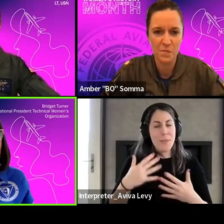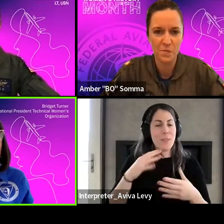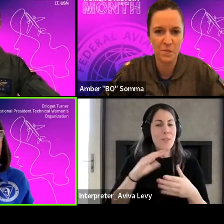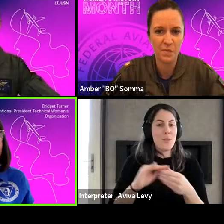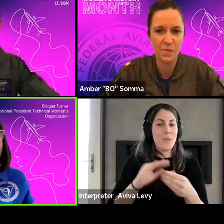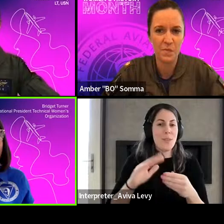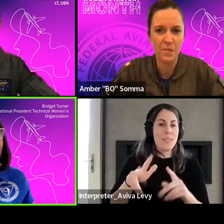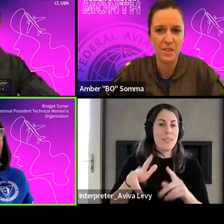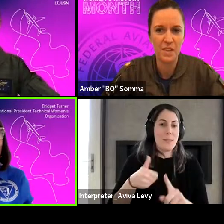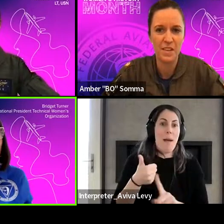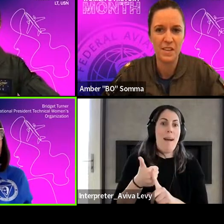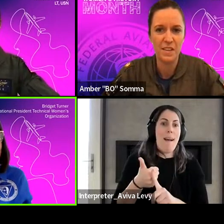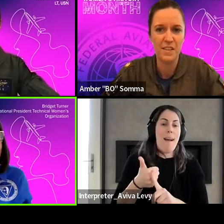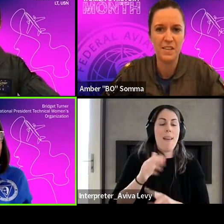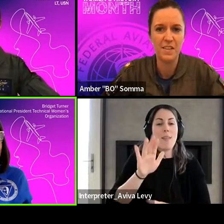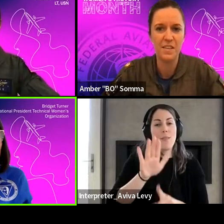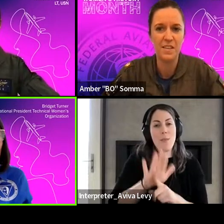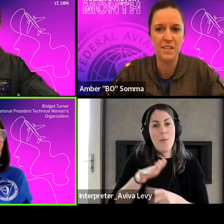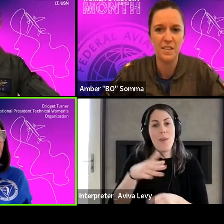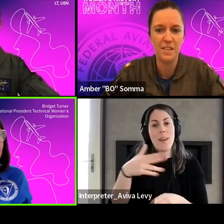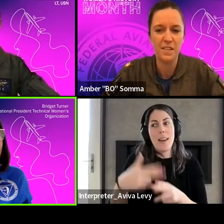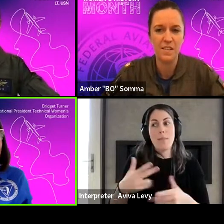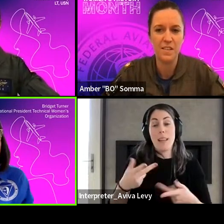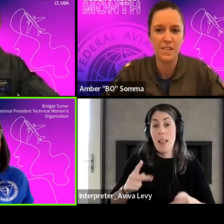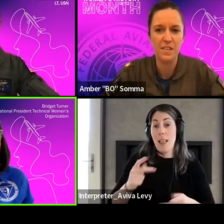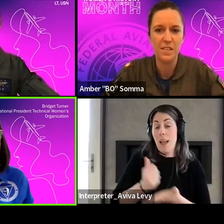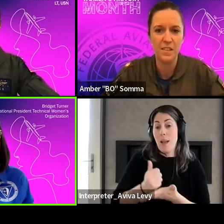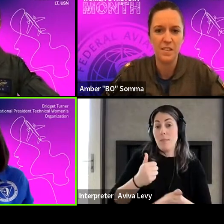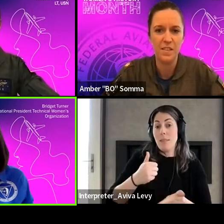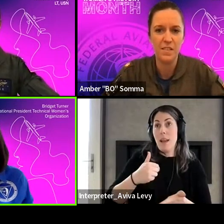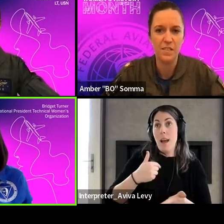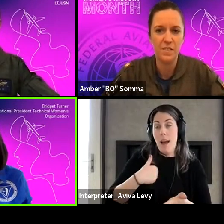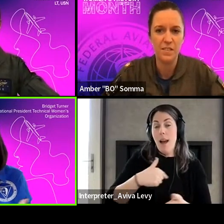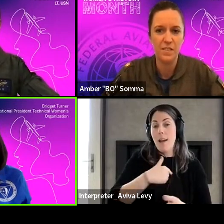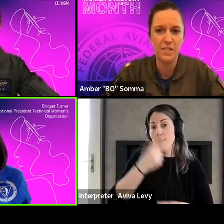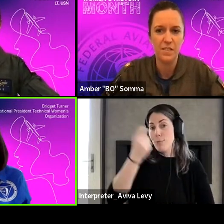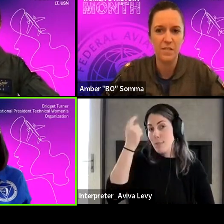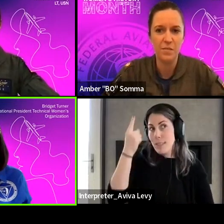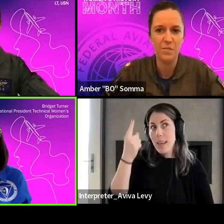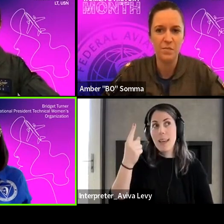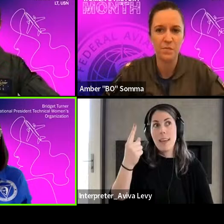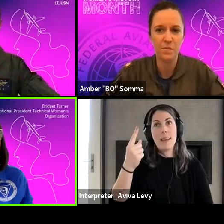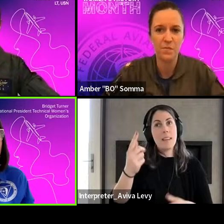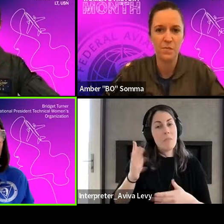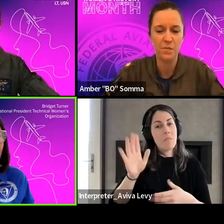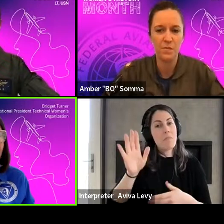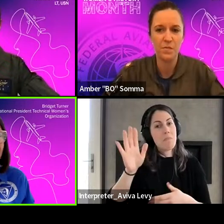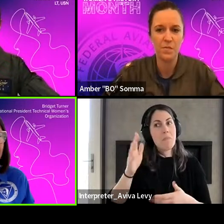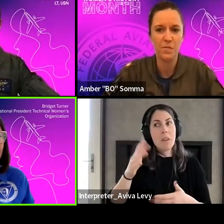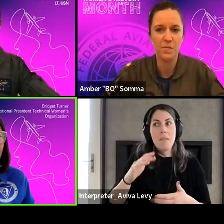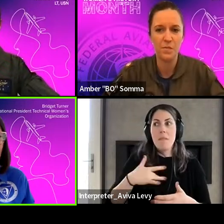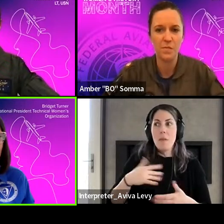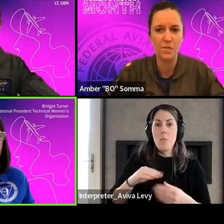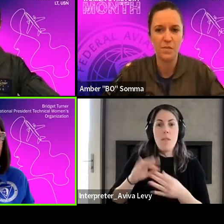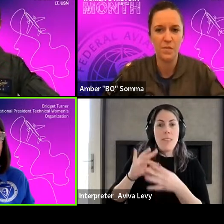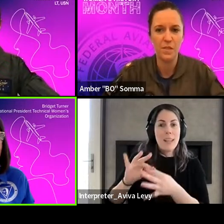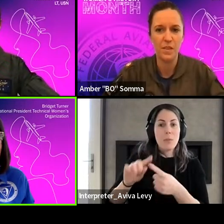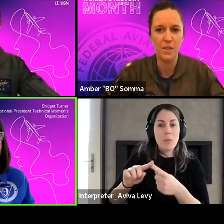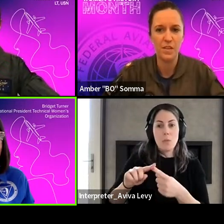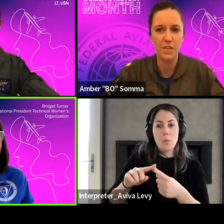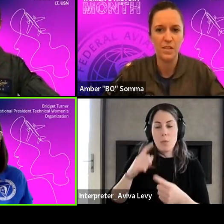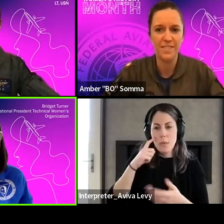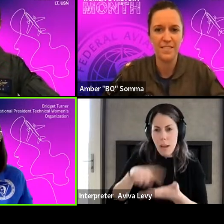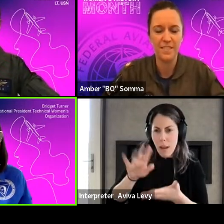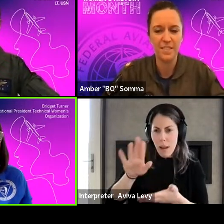stories or experiences that allow us to know what it means and how we can become relatable to when we see your name. So thank you for sharing